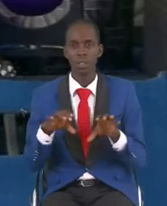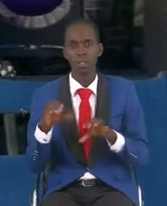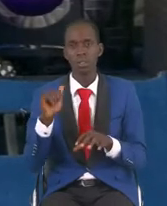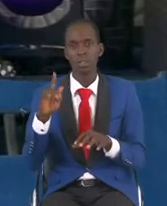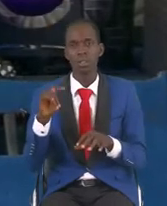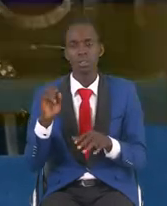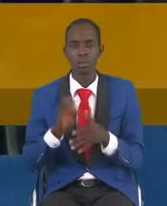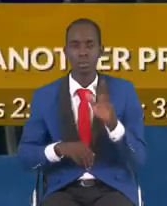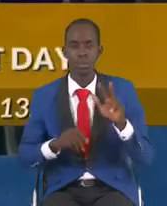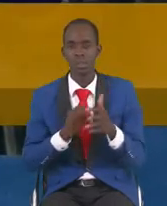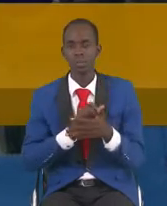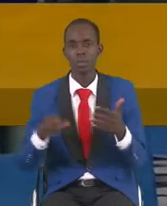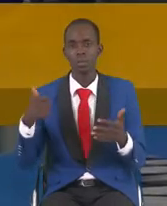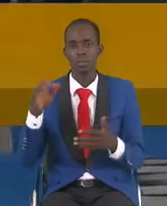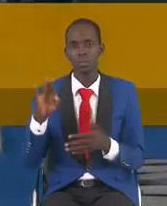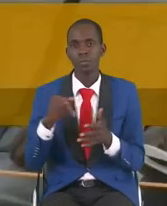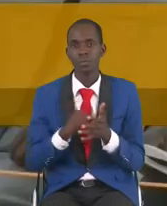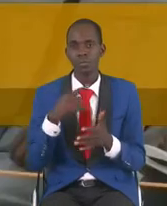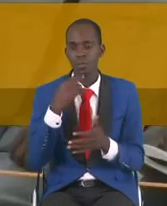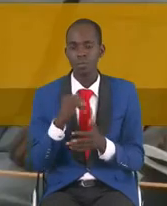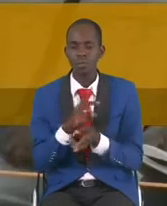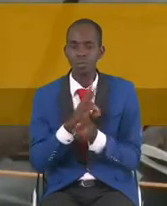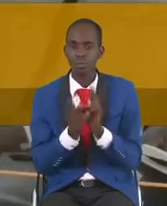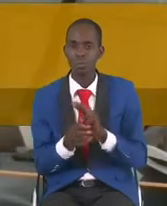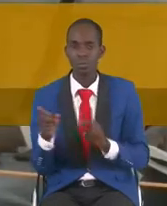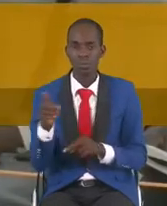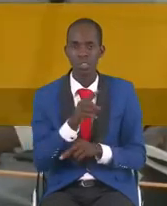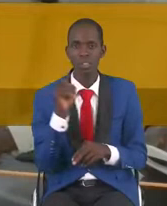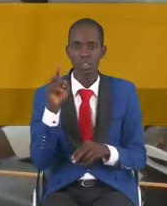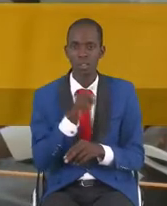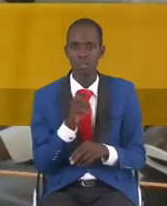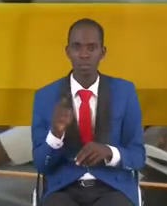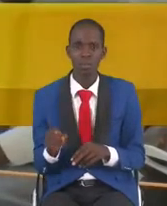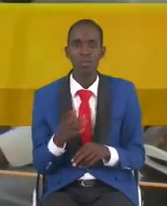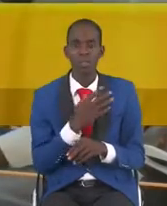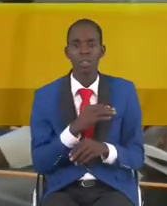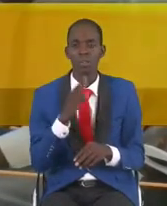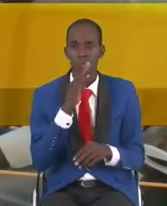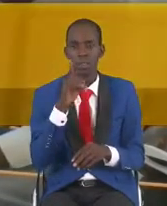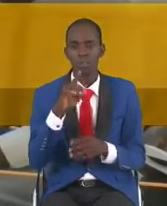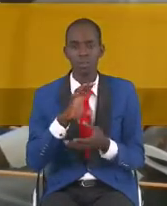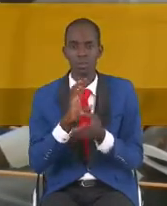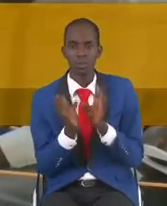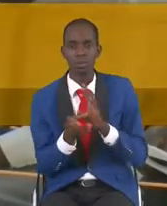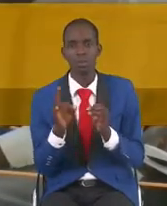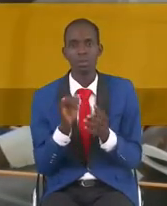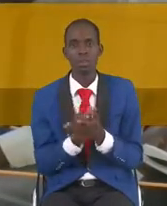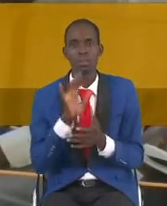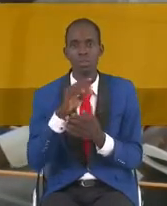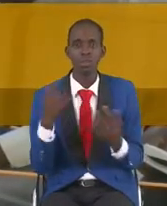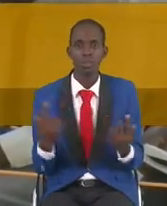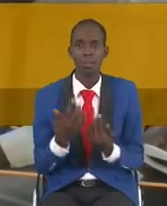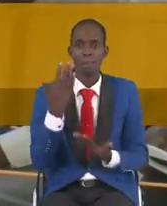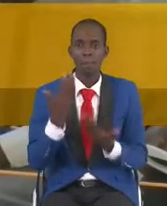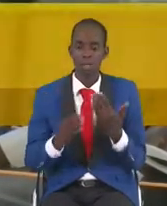19, and it says, repent ye therefore and be converted, that your sins may be